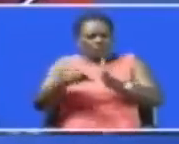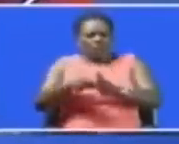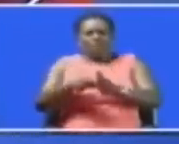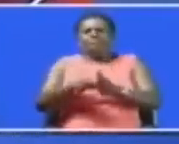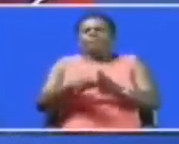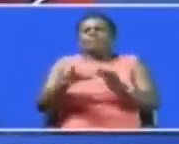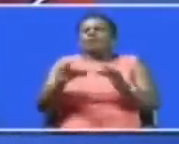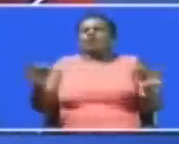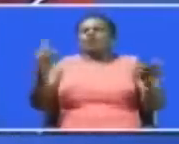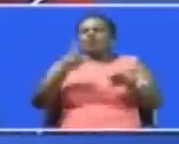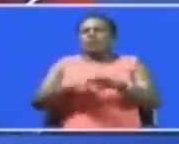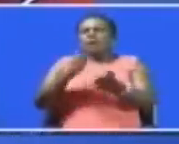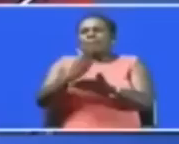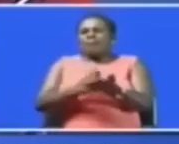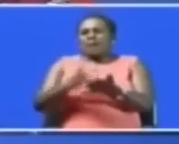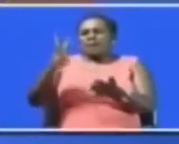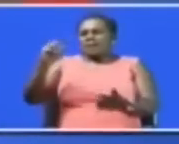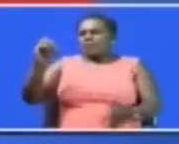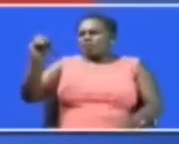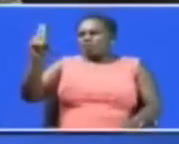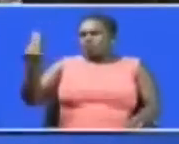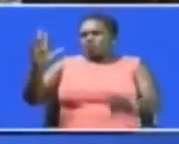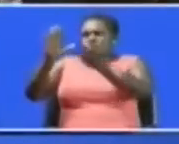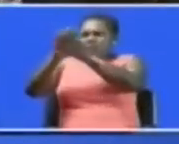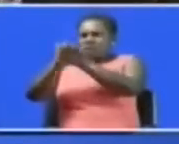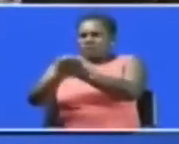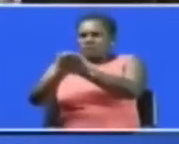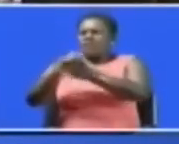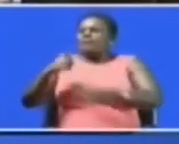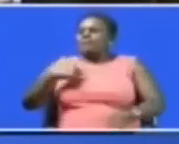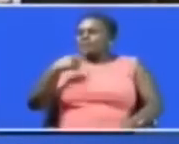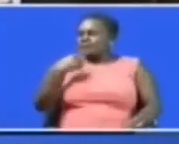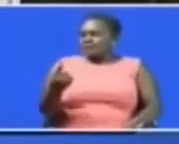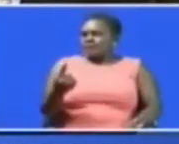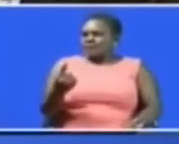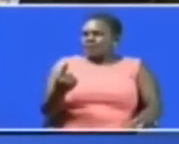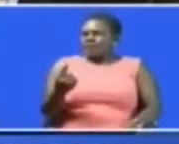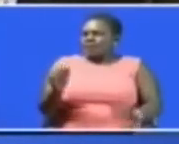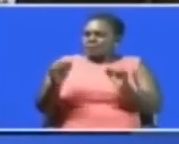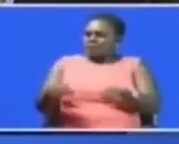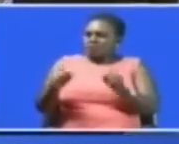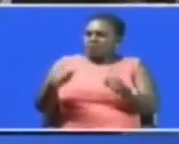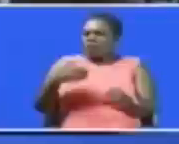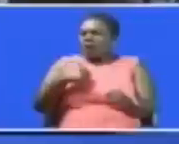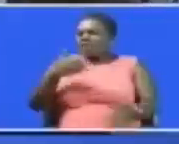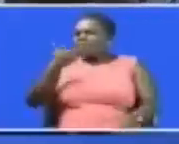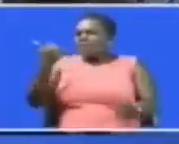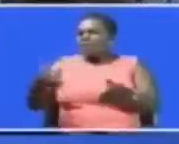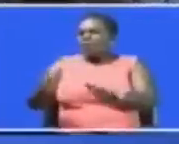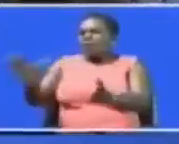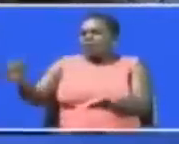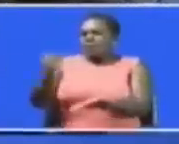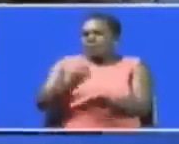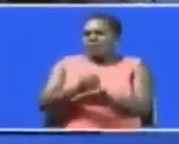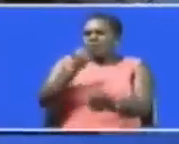chaos for all that period. Which is, was that part of that MOU, absolutely, the handshake? Exactly. Mm-hmm. That's what I'm saying. Is there a better way of